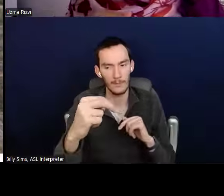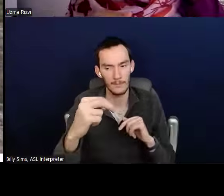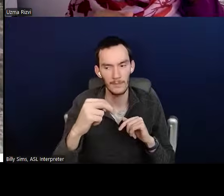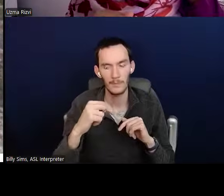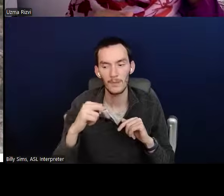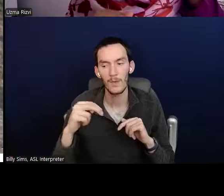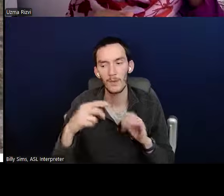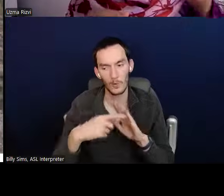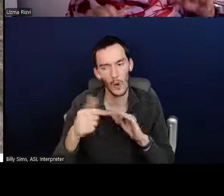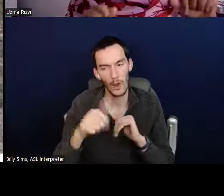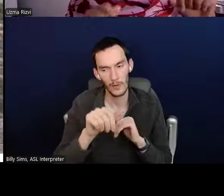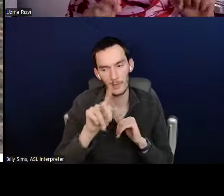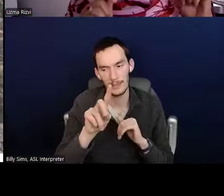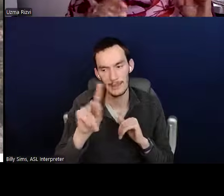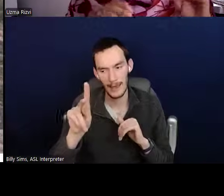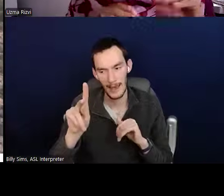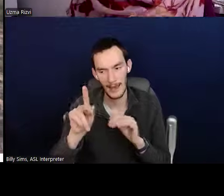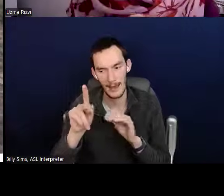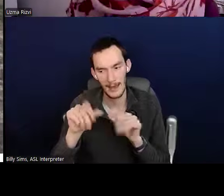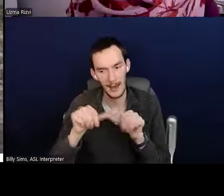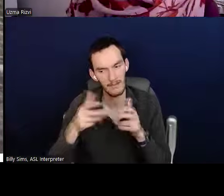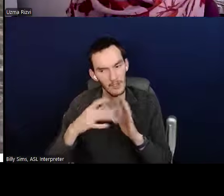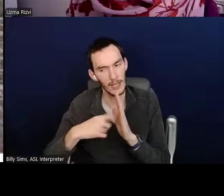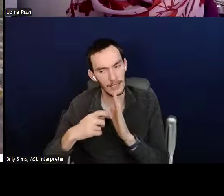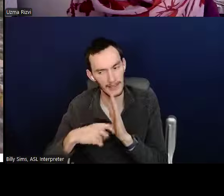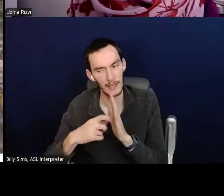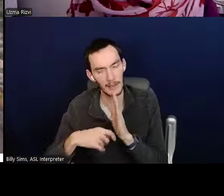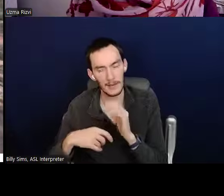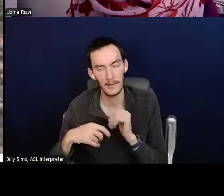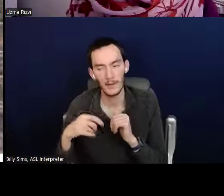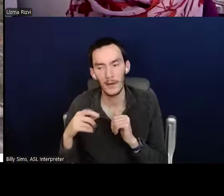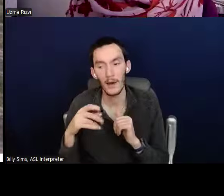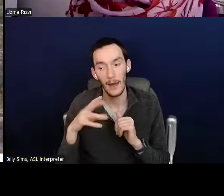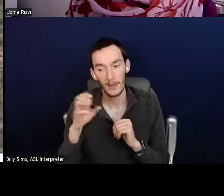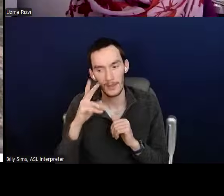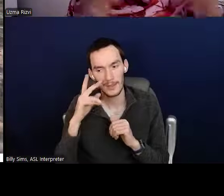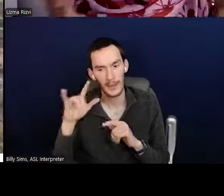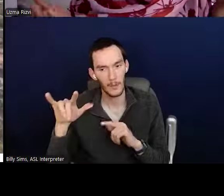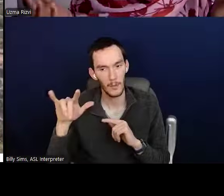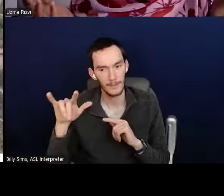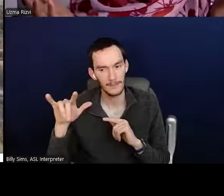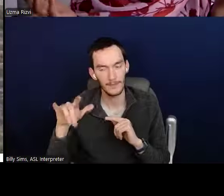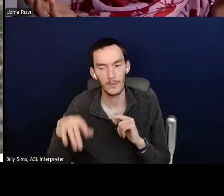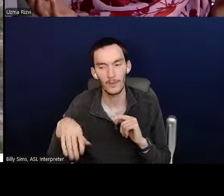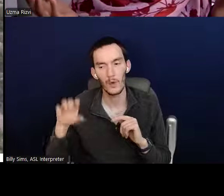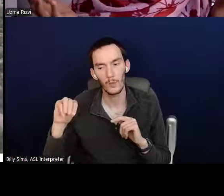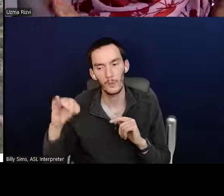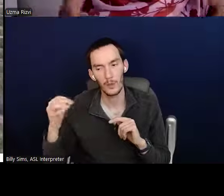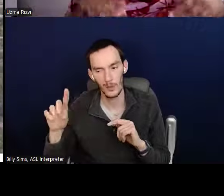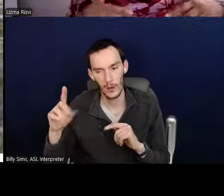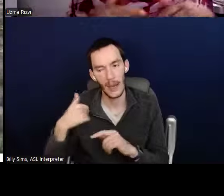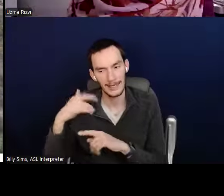DK areas that were excavated. And you'll also see the airport. So Mohenjo-Daro has an airport that was